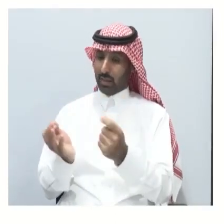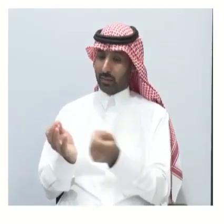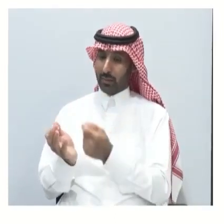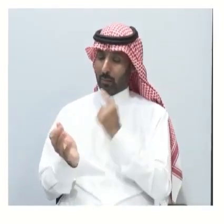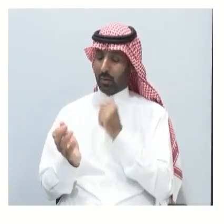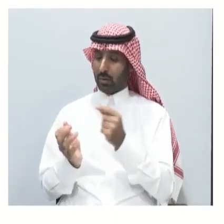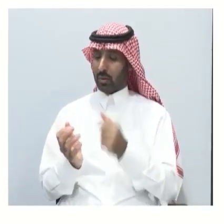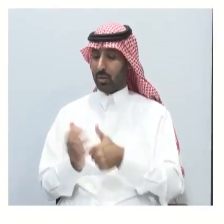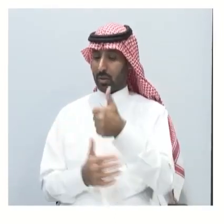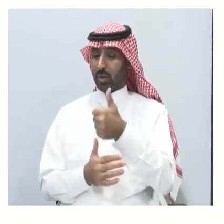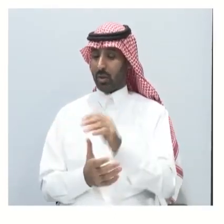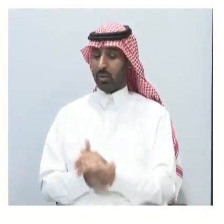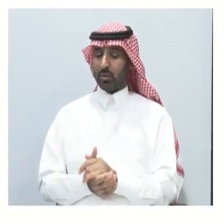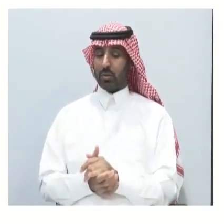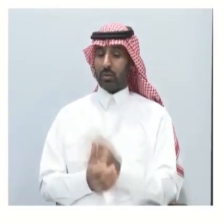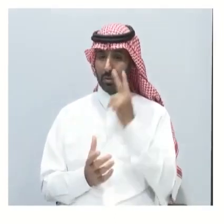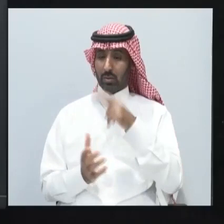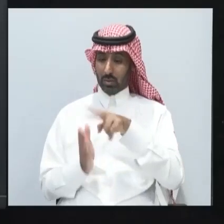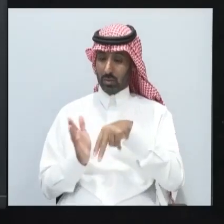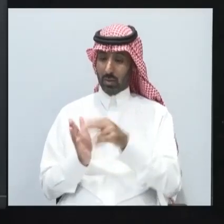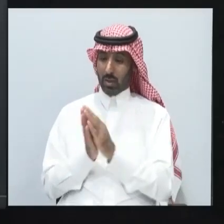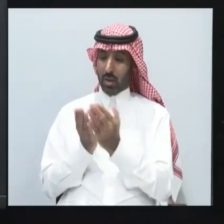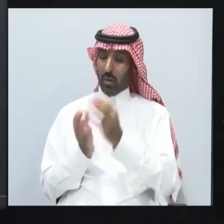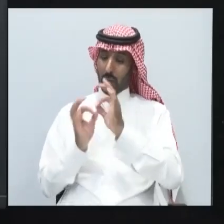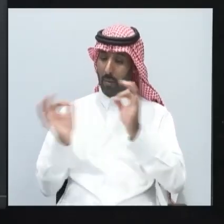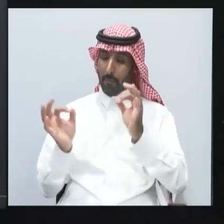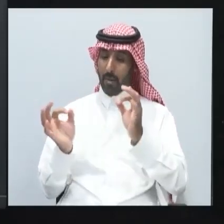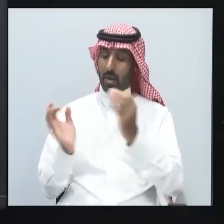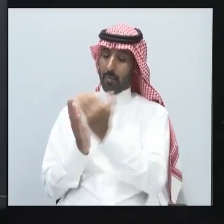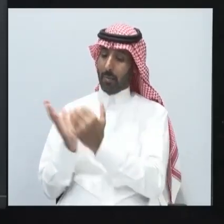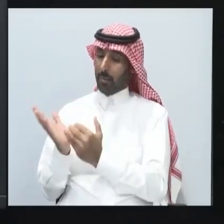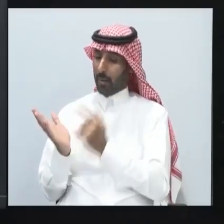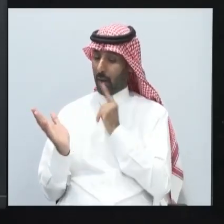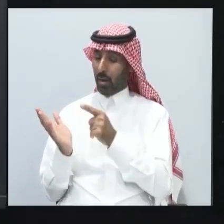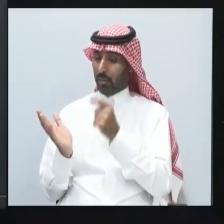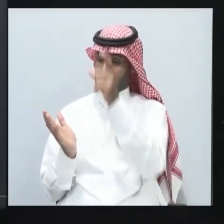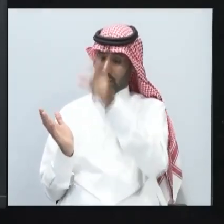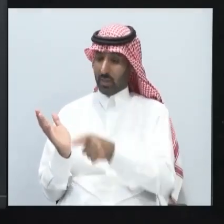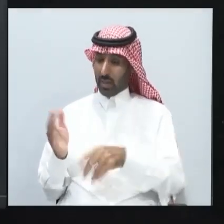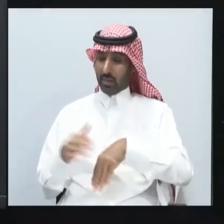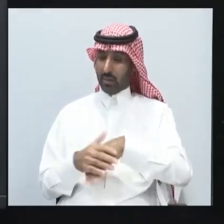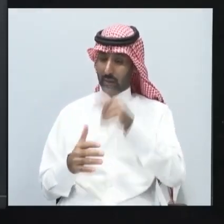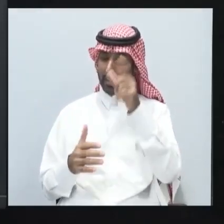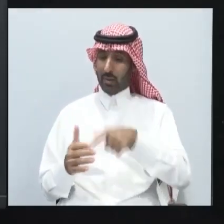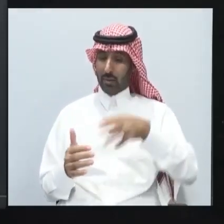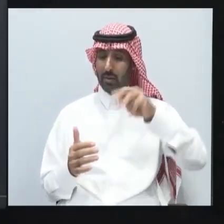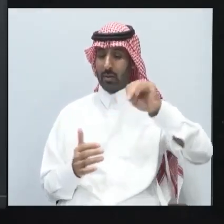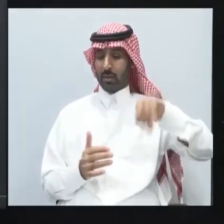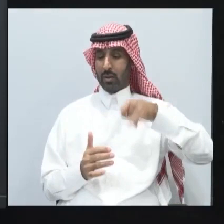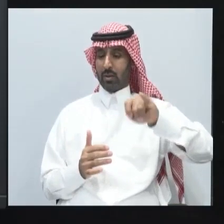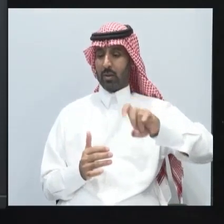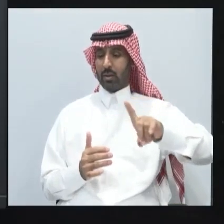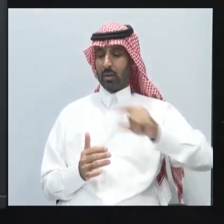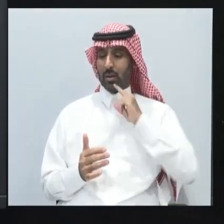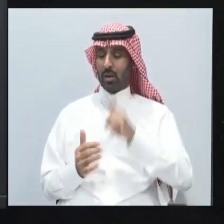accomplishments. So you can see in the book that they have a complete paragraph written about this personality, the figure.